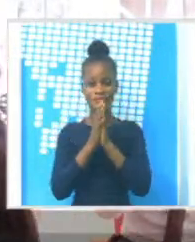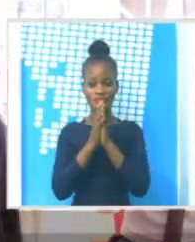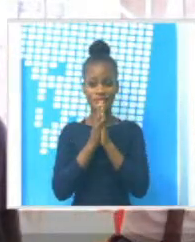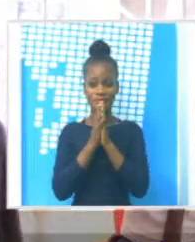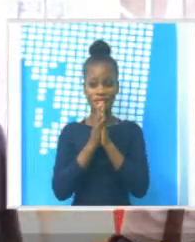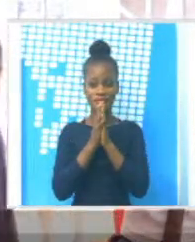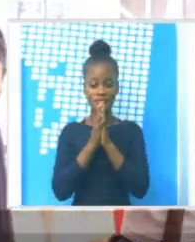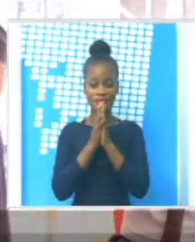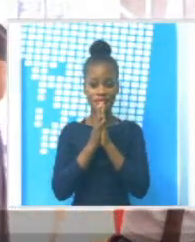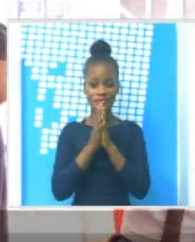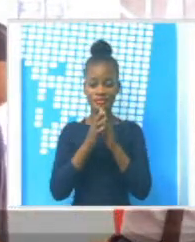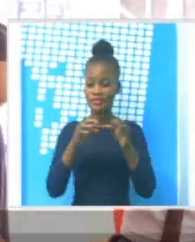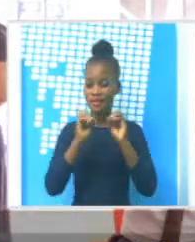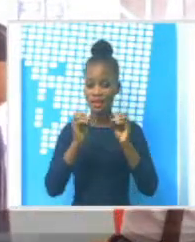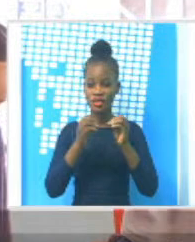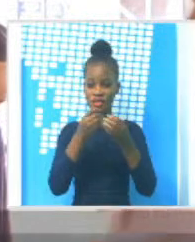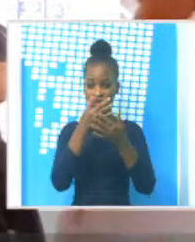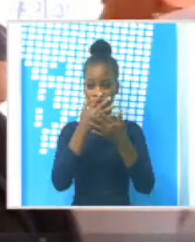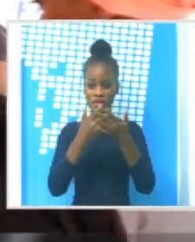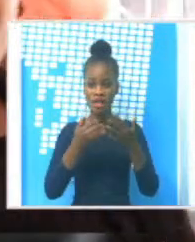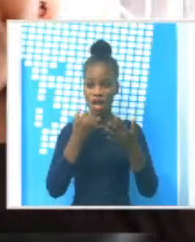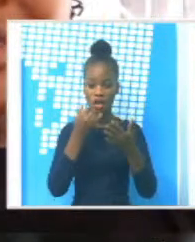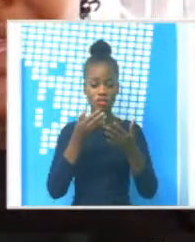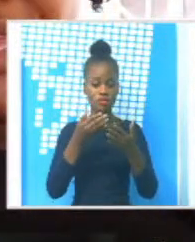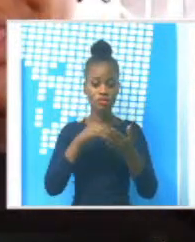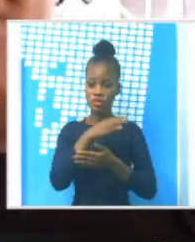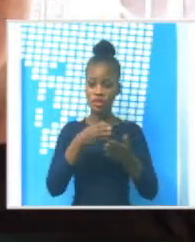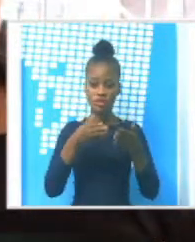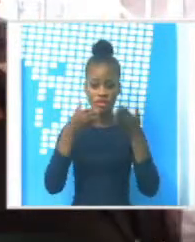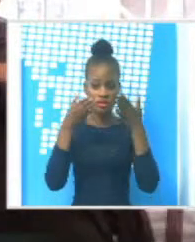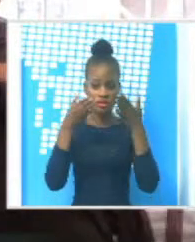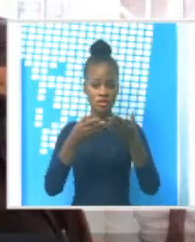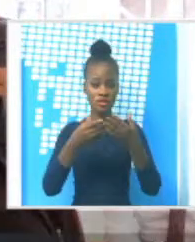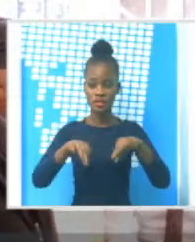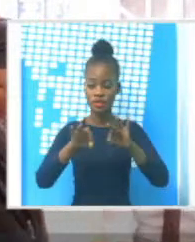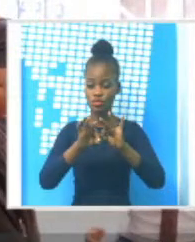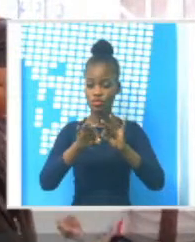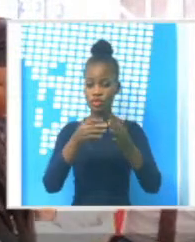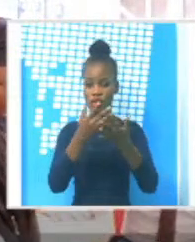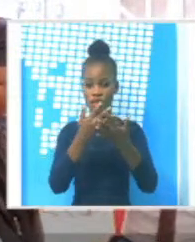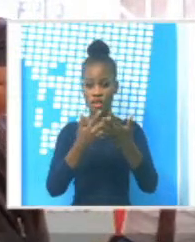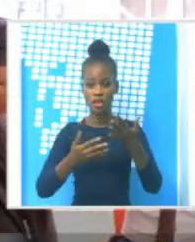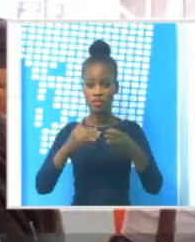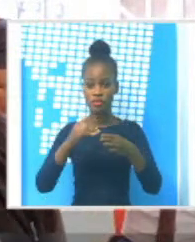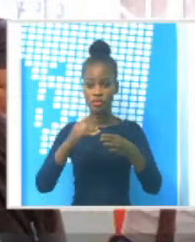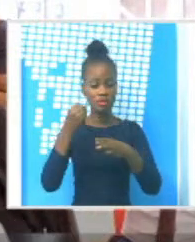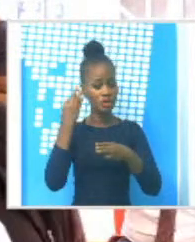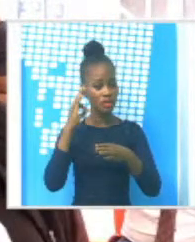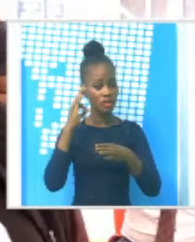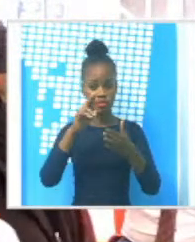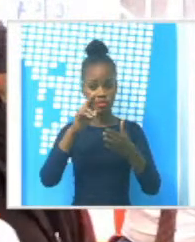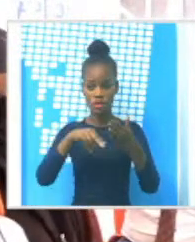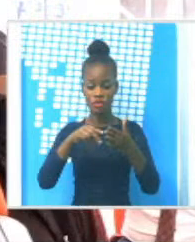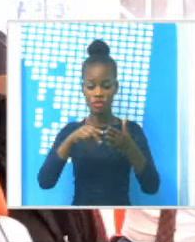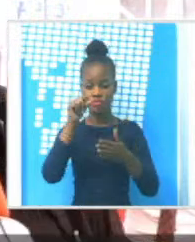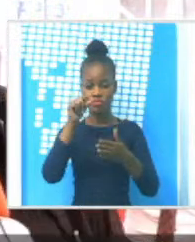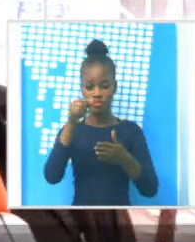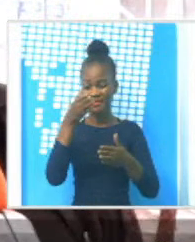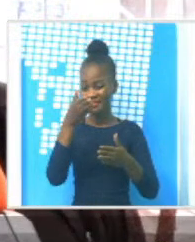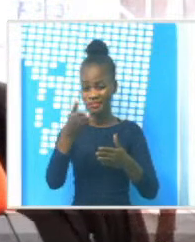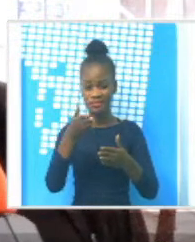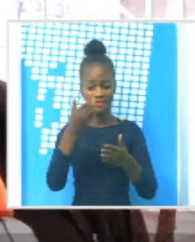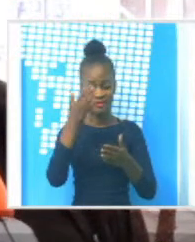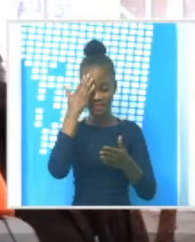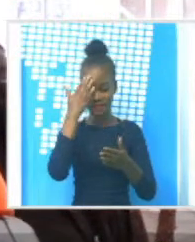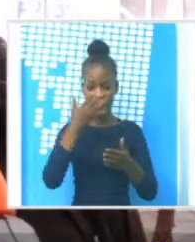We do not buy or import blood. In case of shortages like this, we